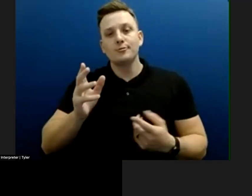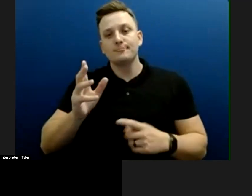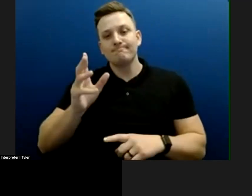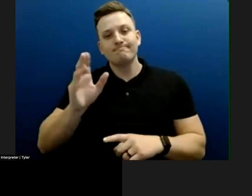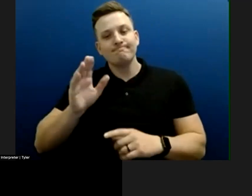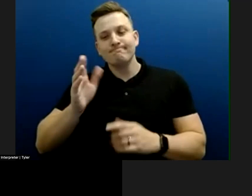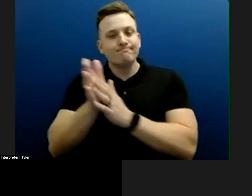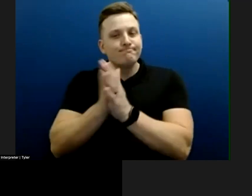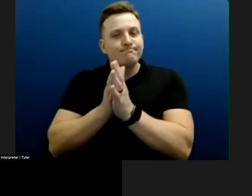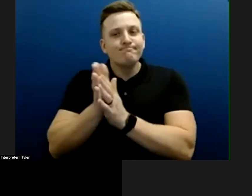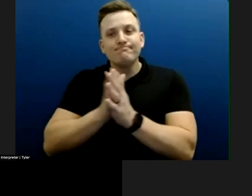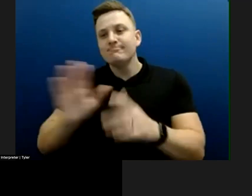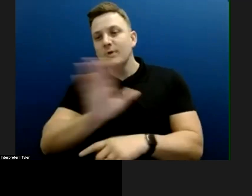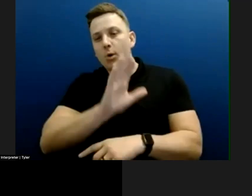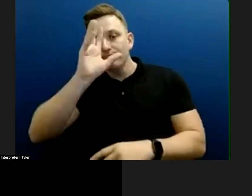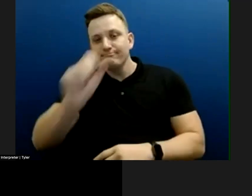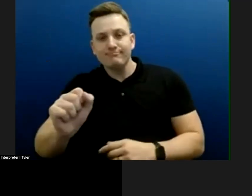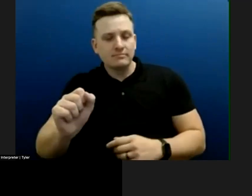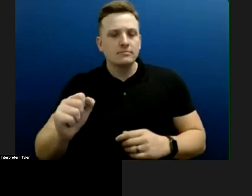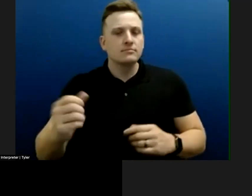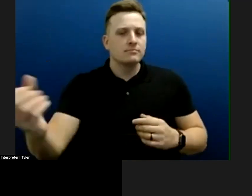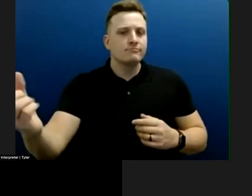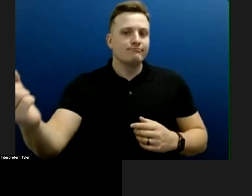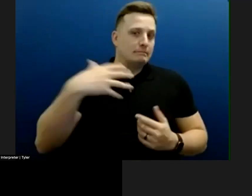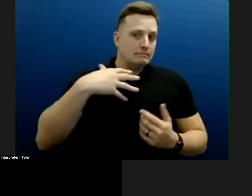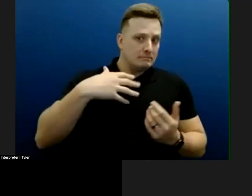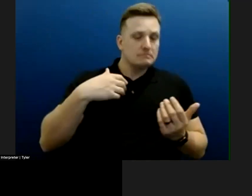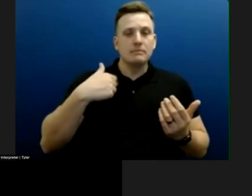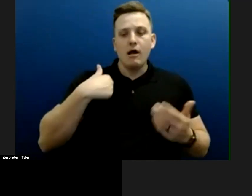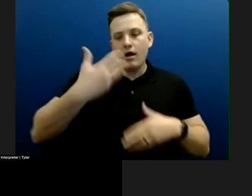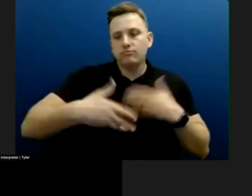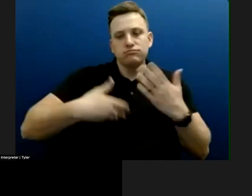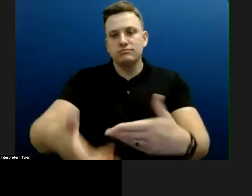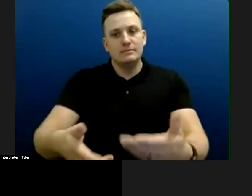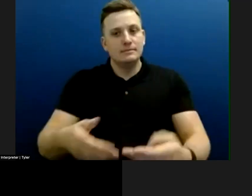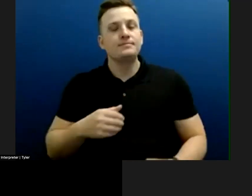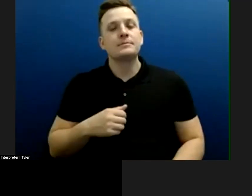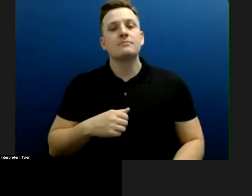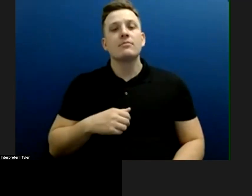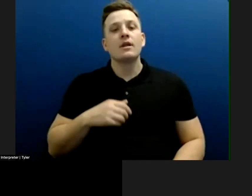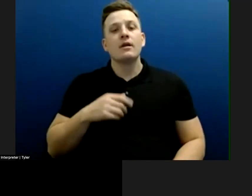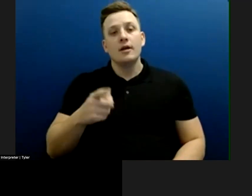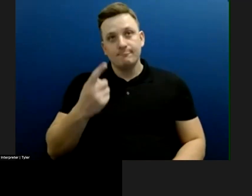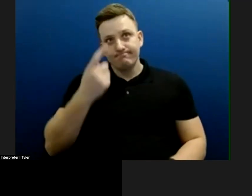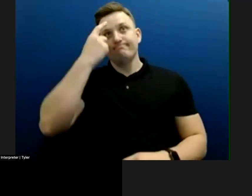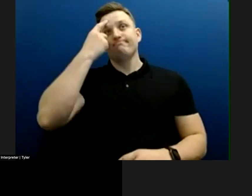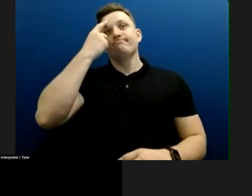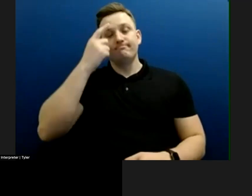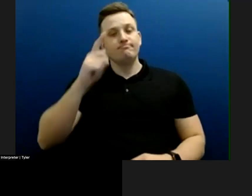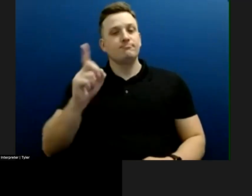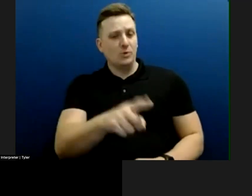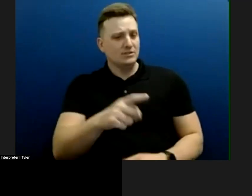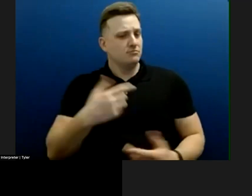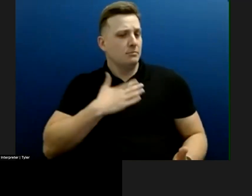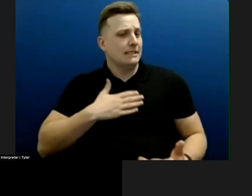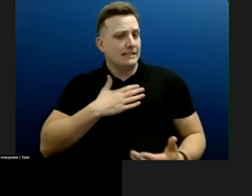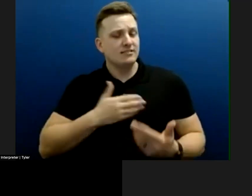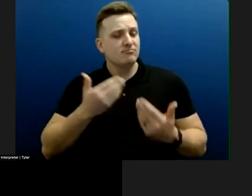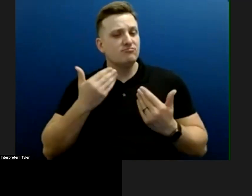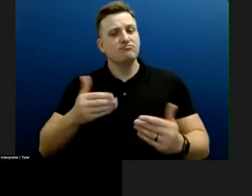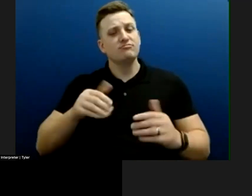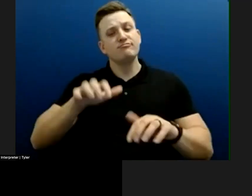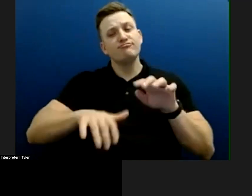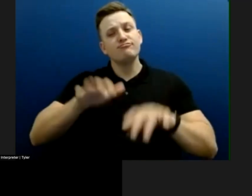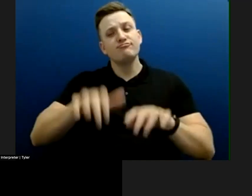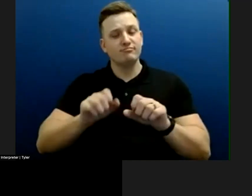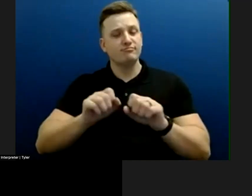you today. So if you have questions, you can put them in the chat, and